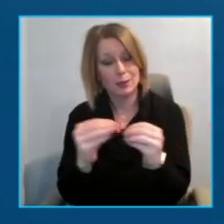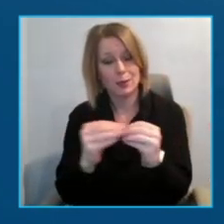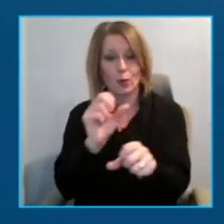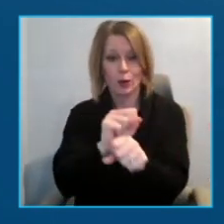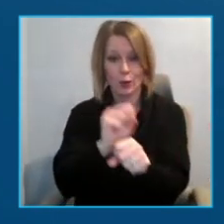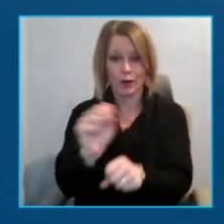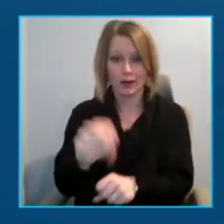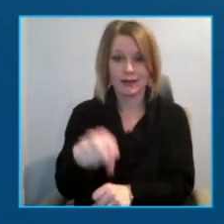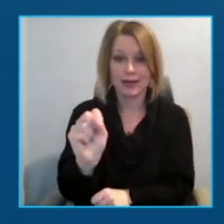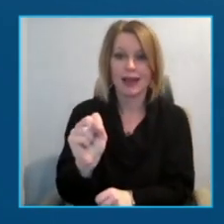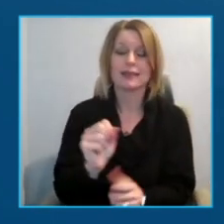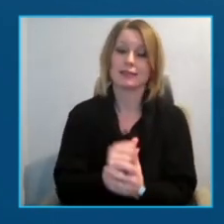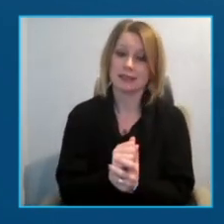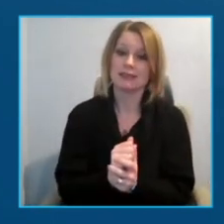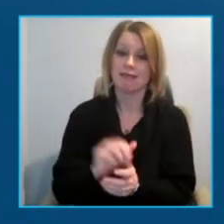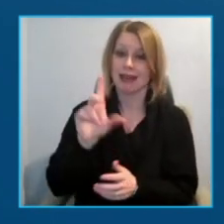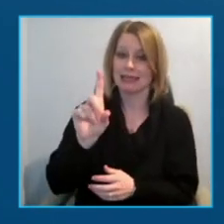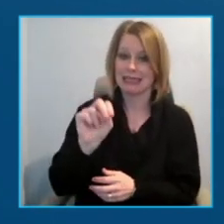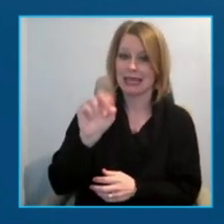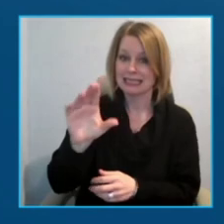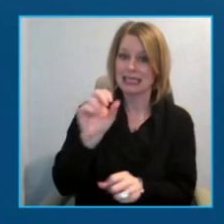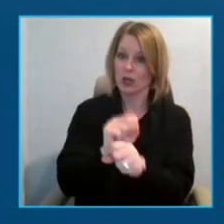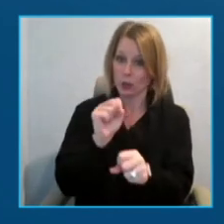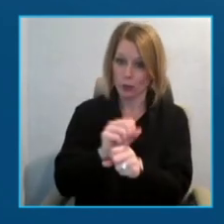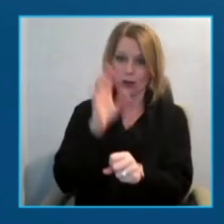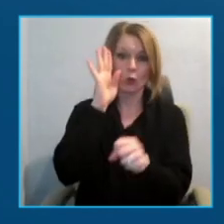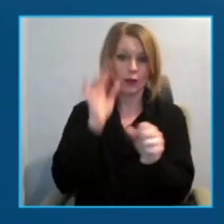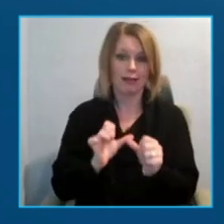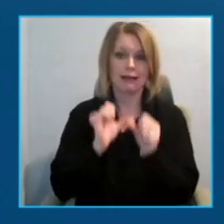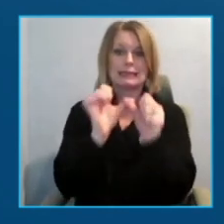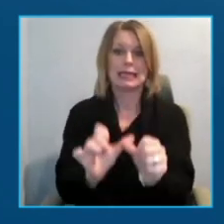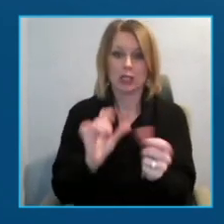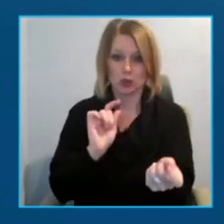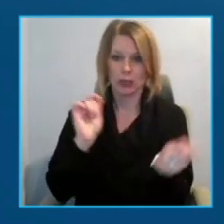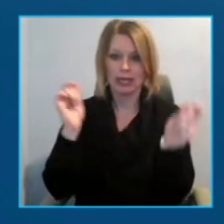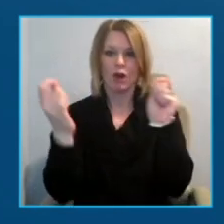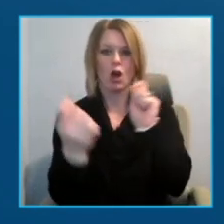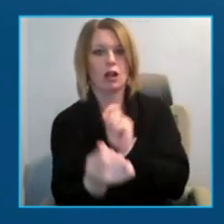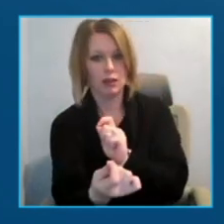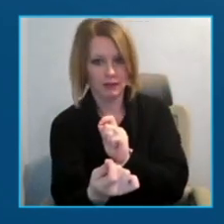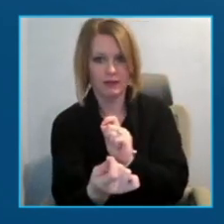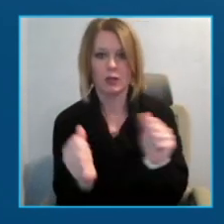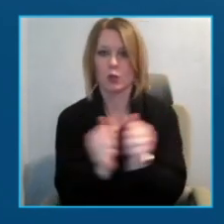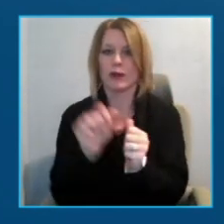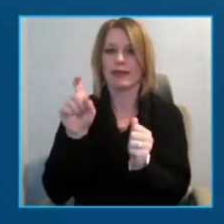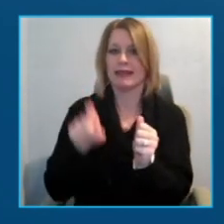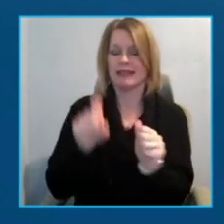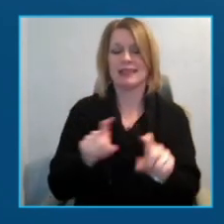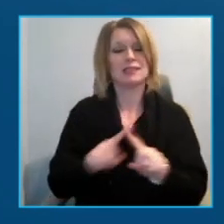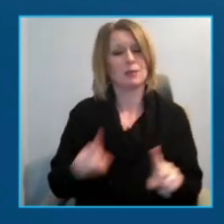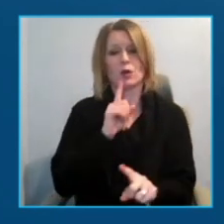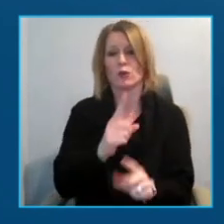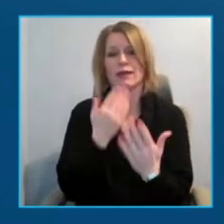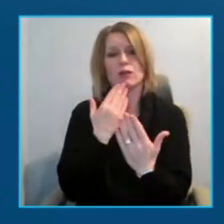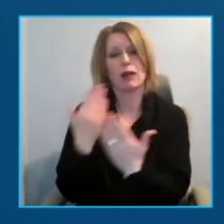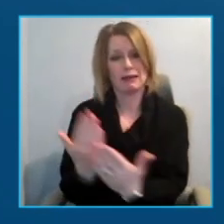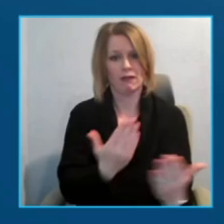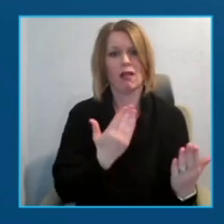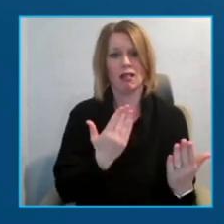will continue to evolve as our needs evolve. But I am really, really grateful to all of you.